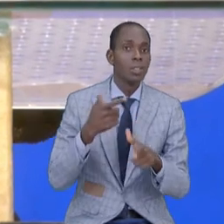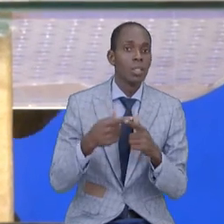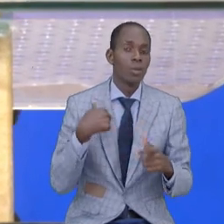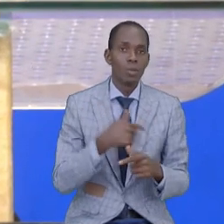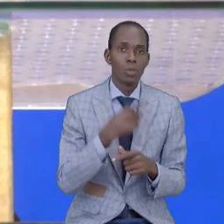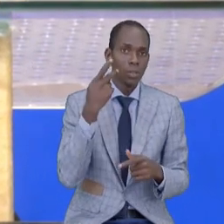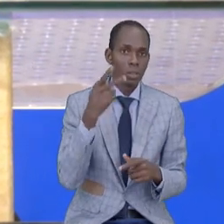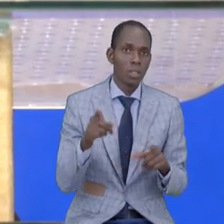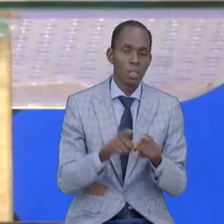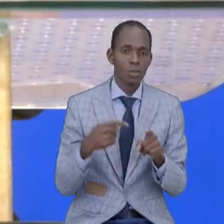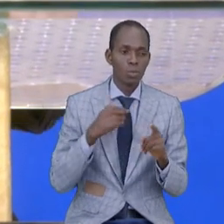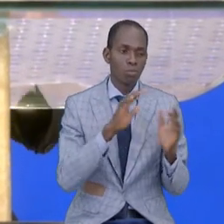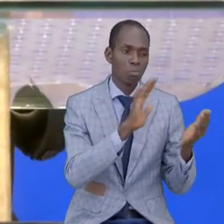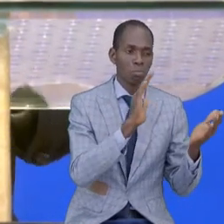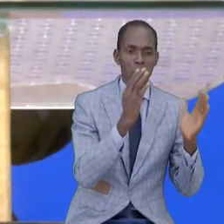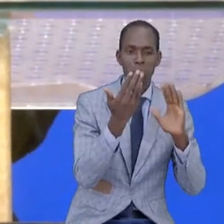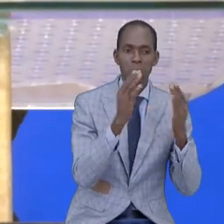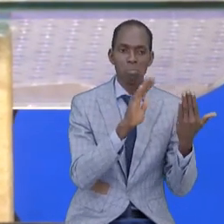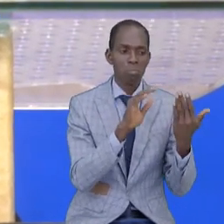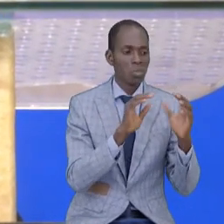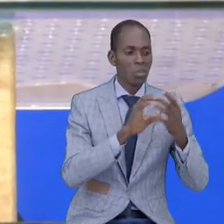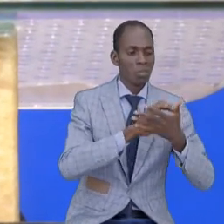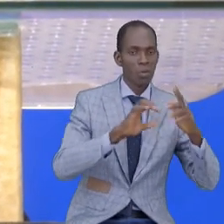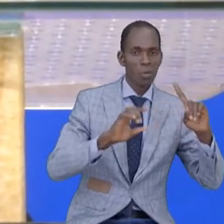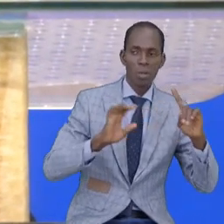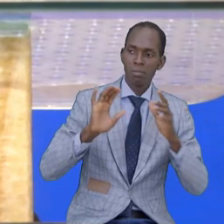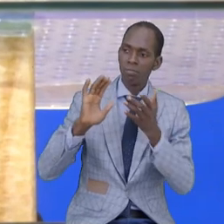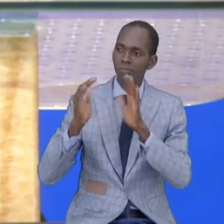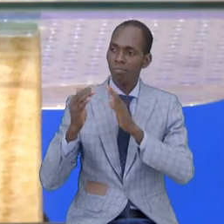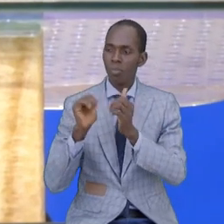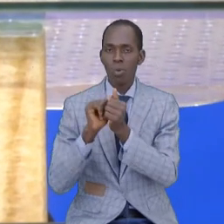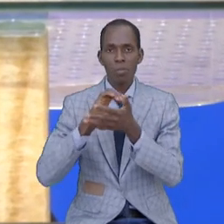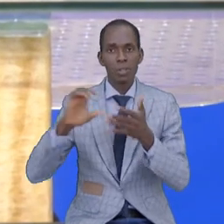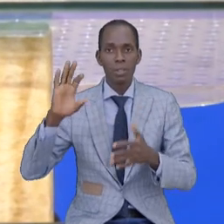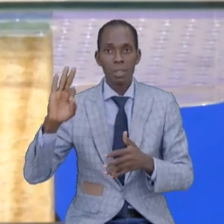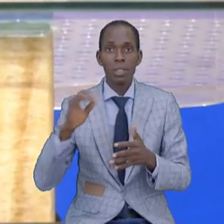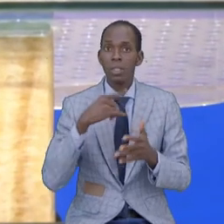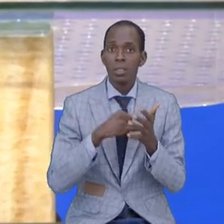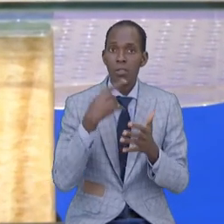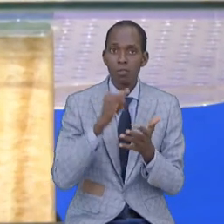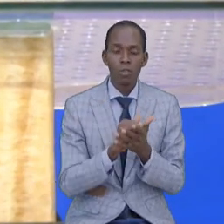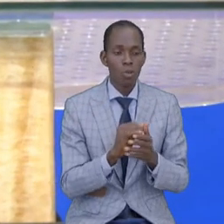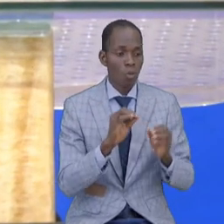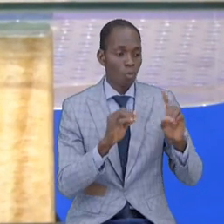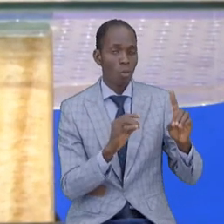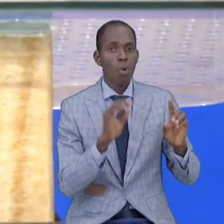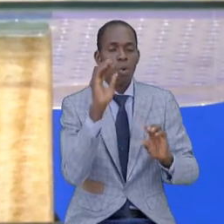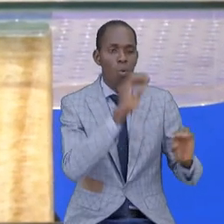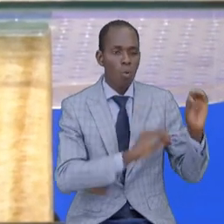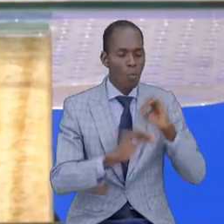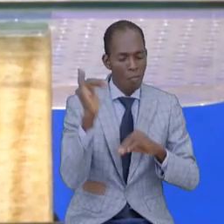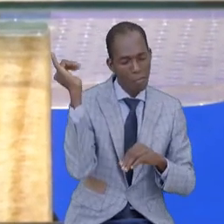you compare verse 1 and verse 9. In verse 1 it says, O foolish